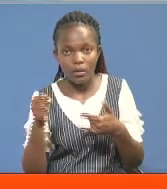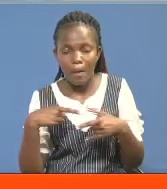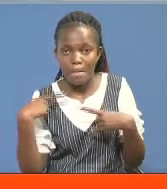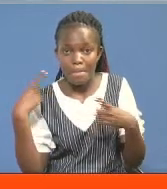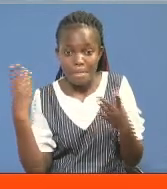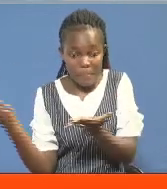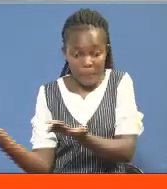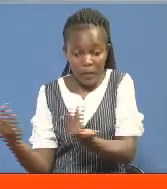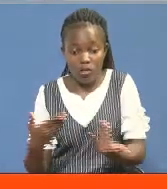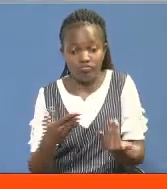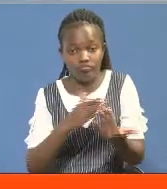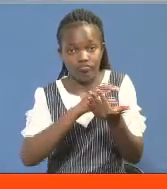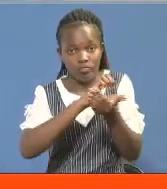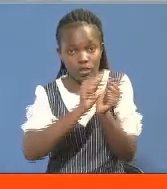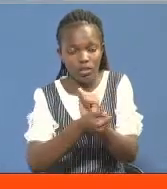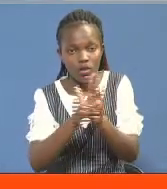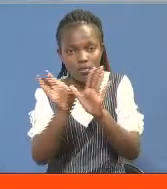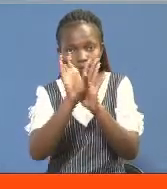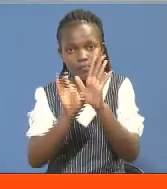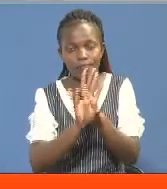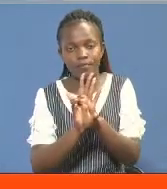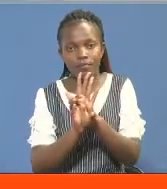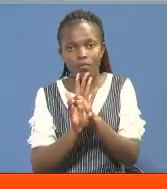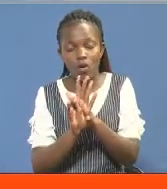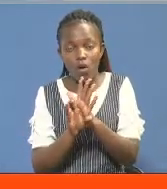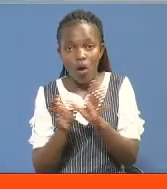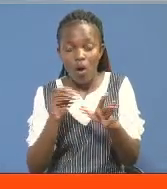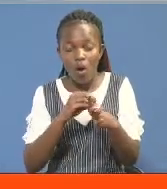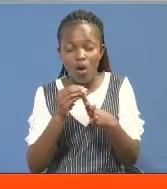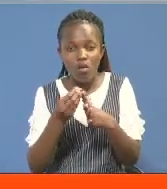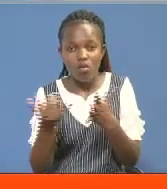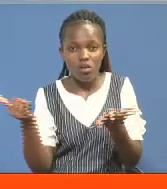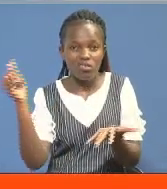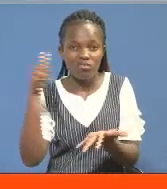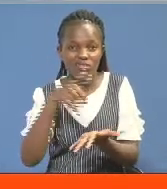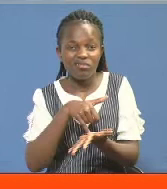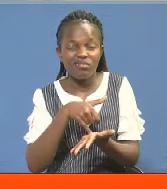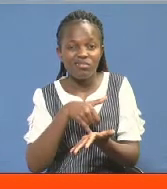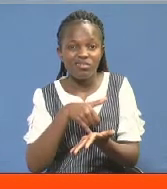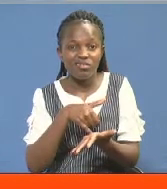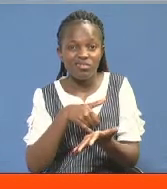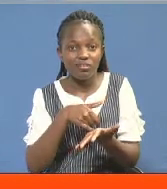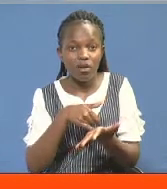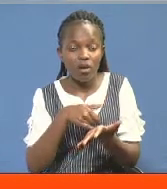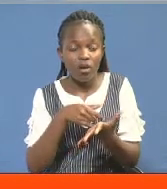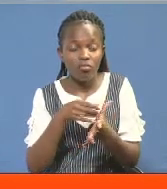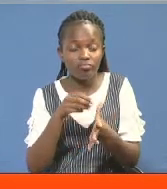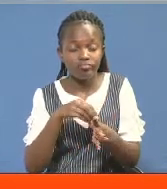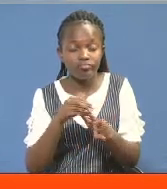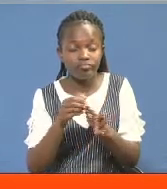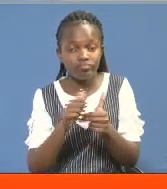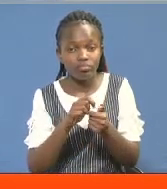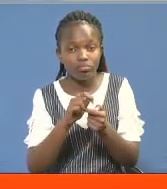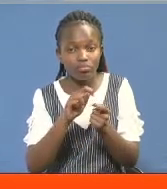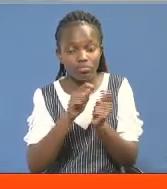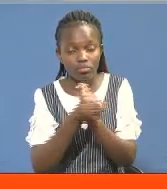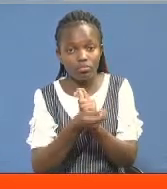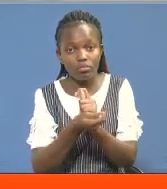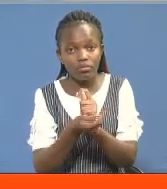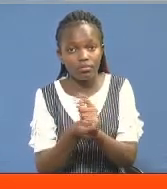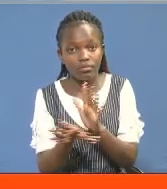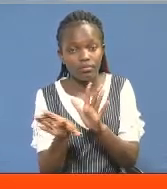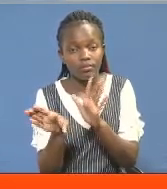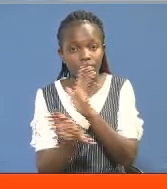giving views for the purposes of inclusivity, peace, and tranquility of the country? So later